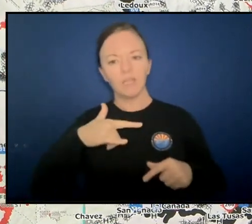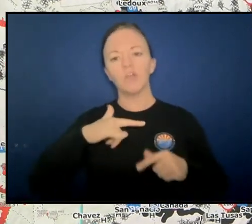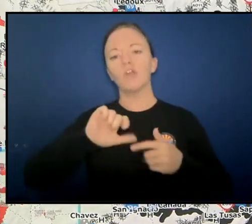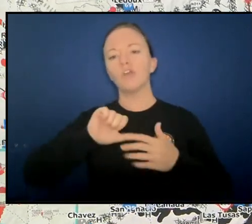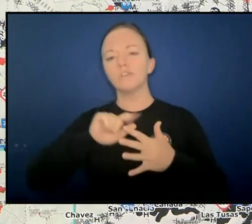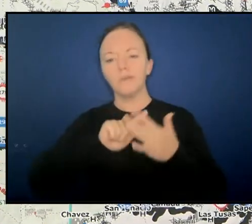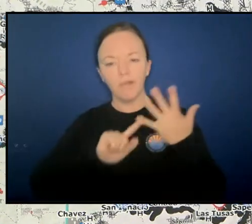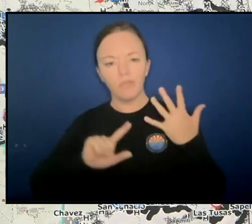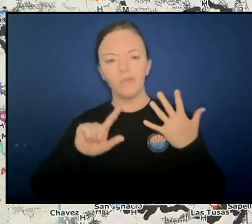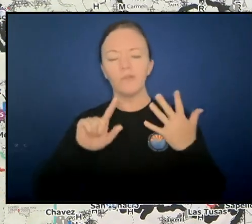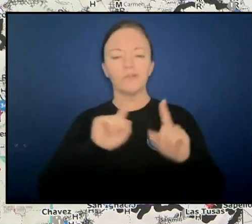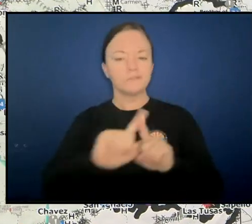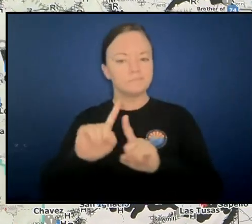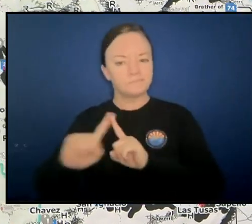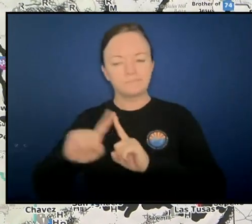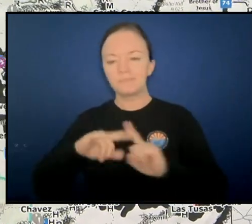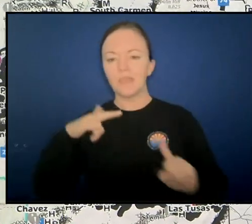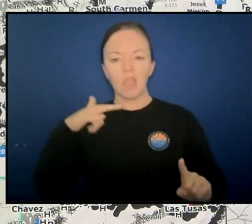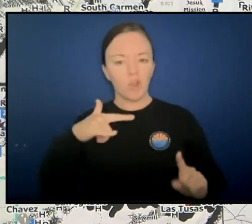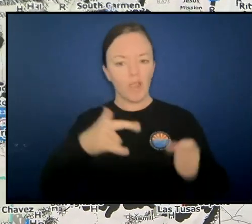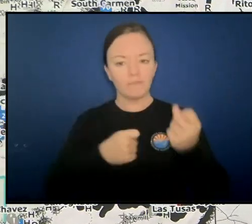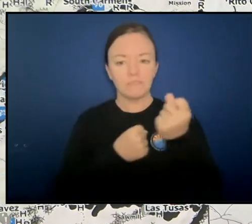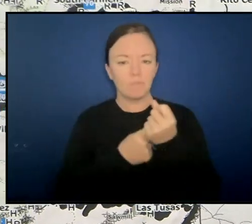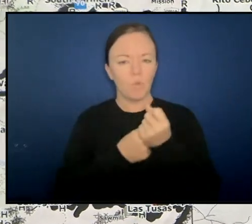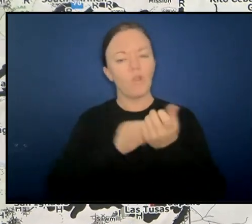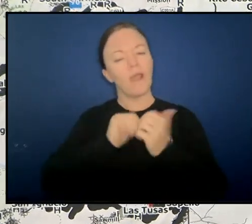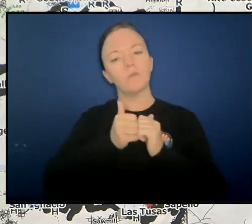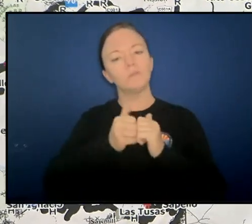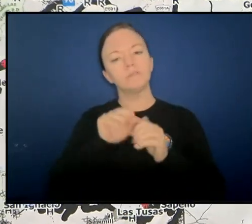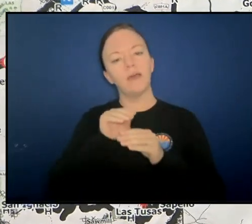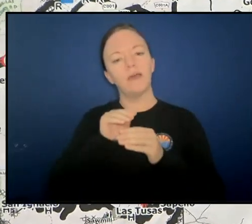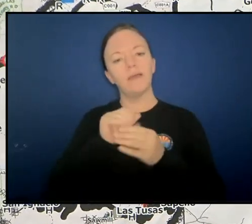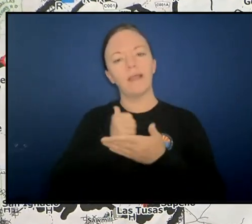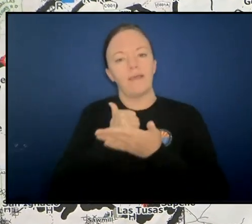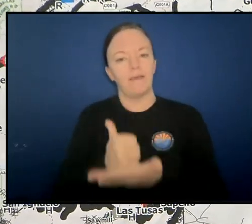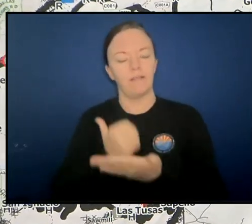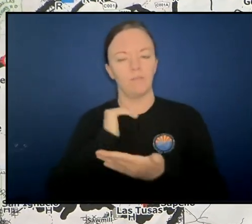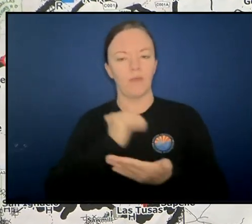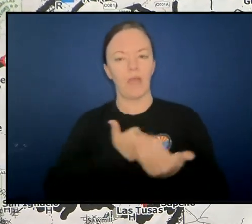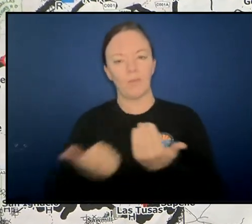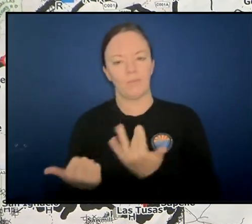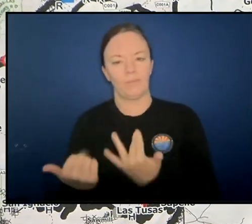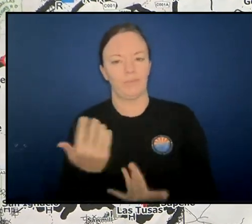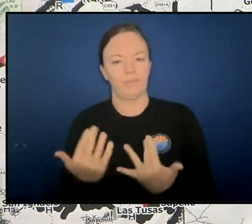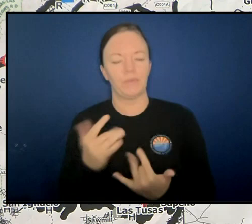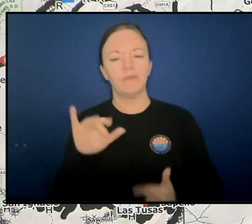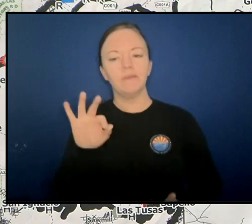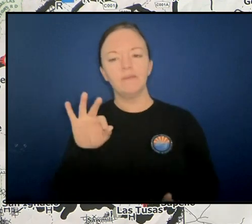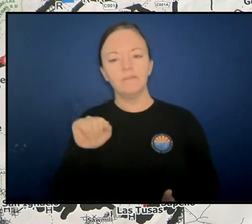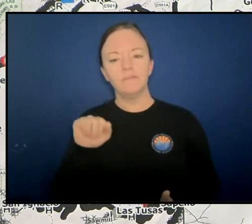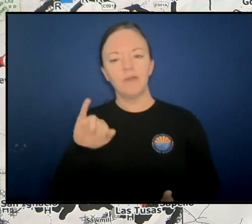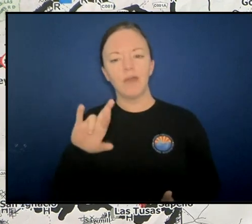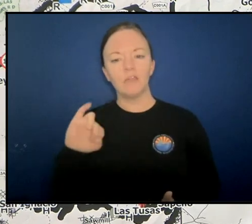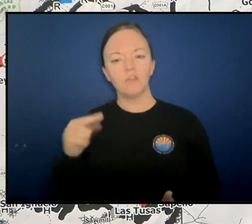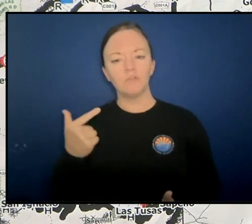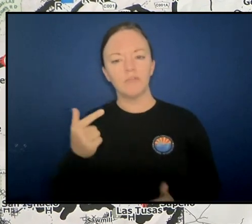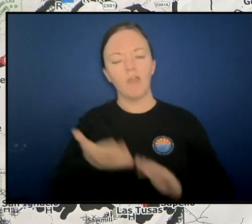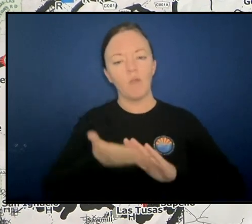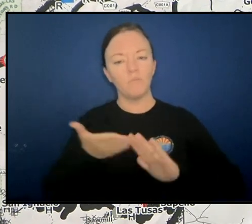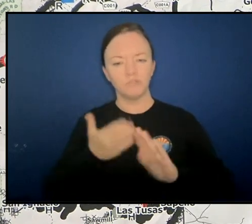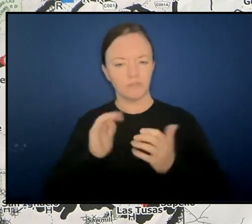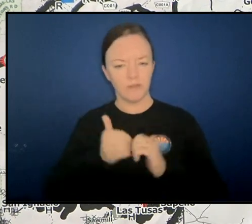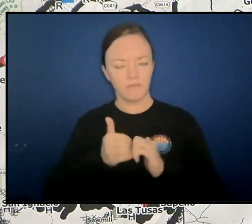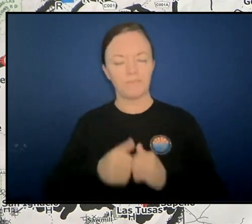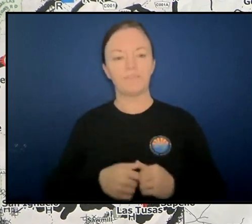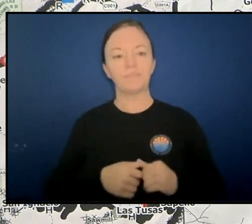miscellaneous aviation support contribute to our firing operation? So I'm just going to kind of start at the top. What you might see